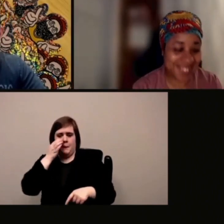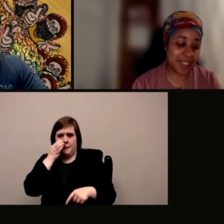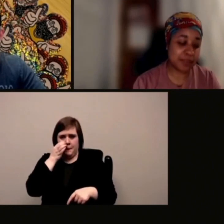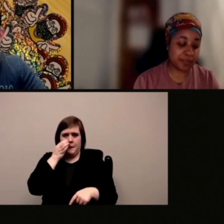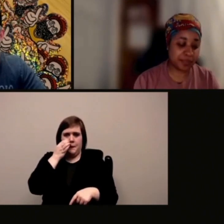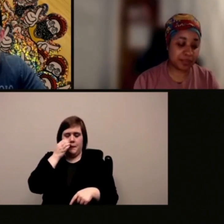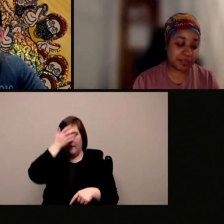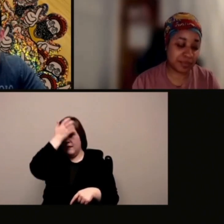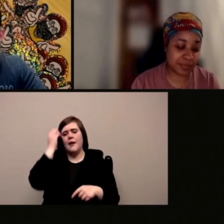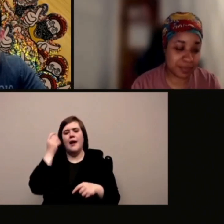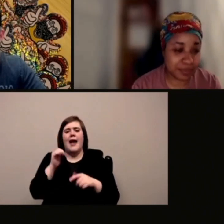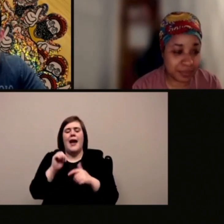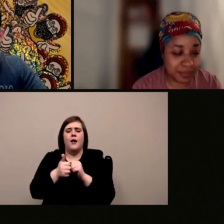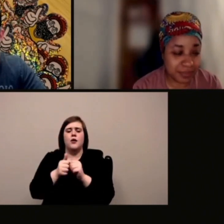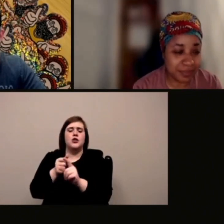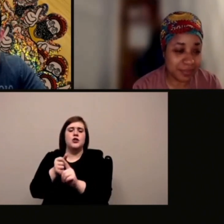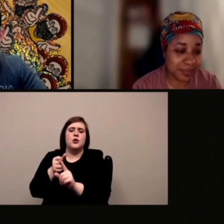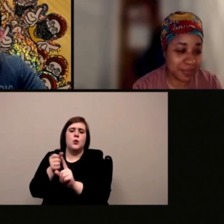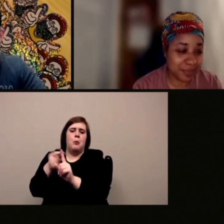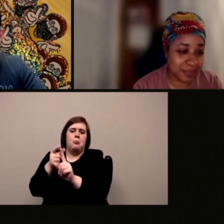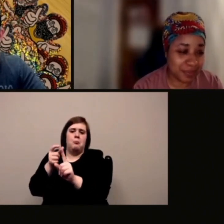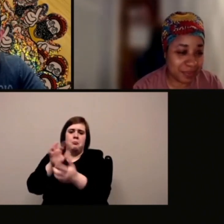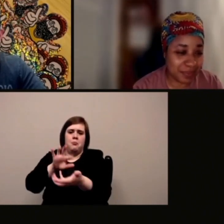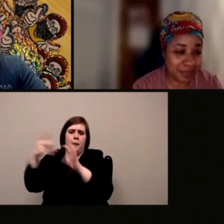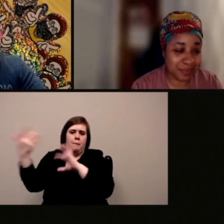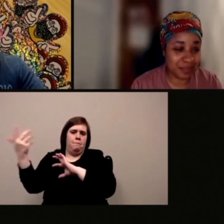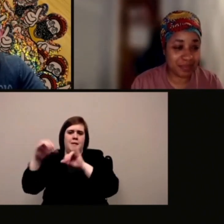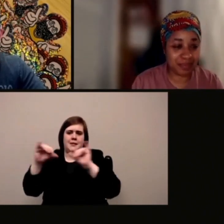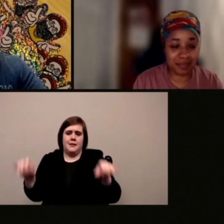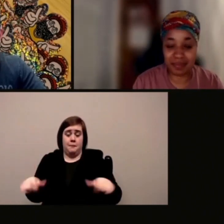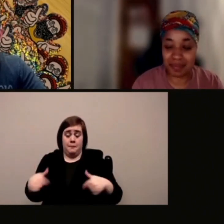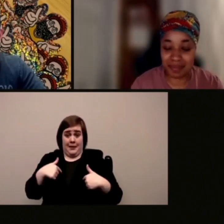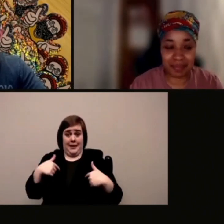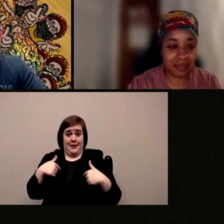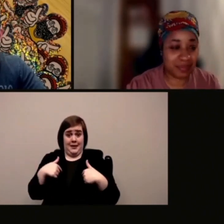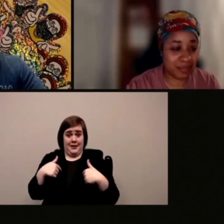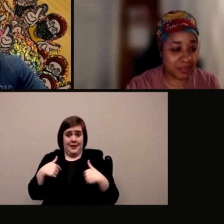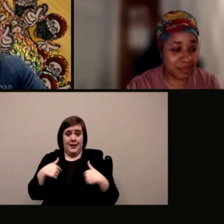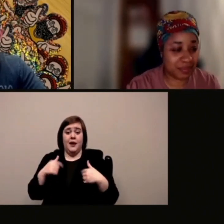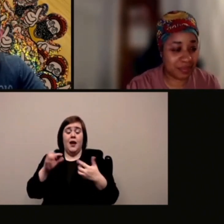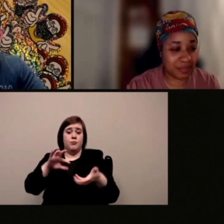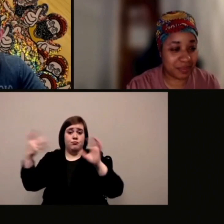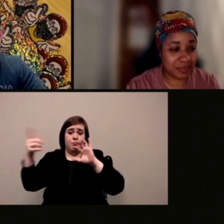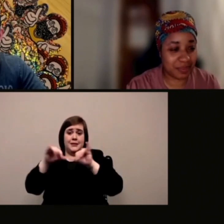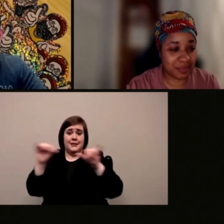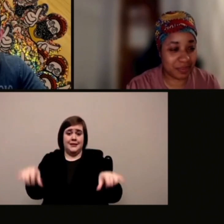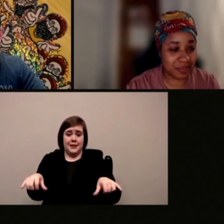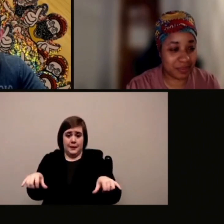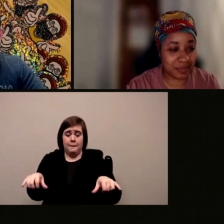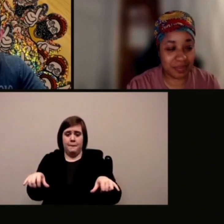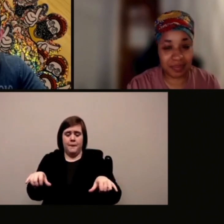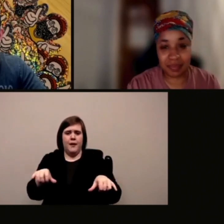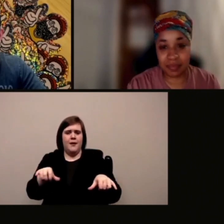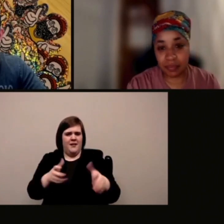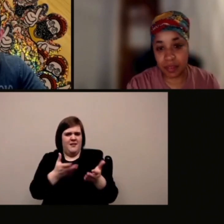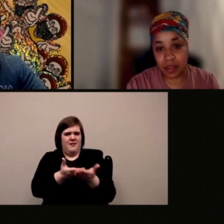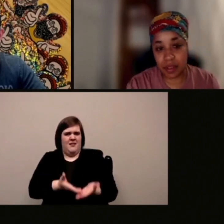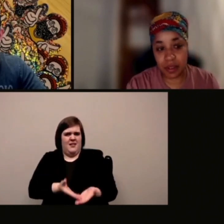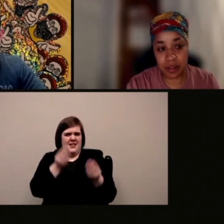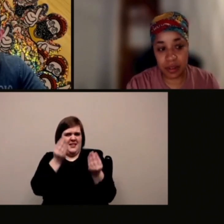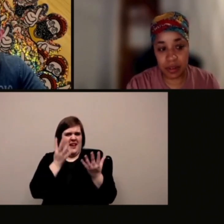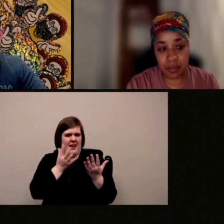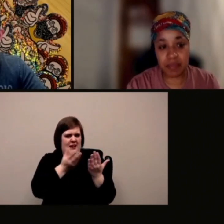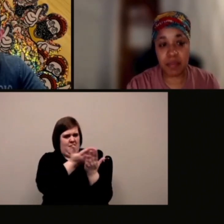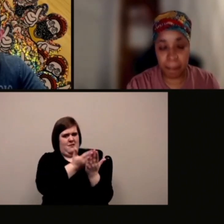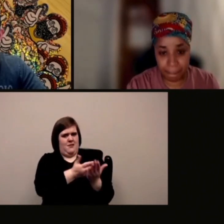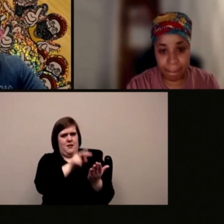you disrupted the system? So for me personally, I disrupted the system by looking at the data. Data is